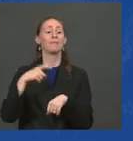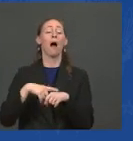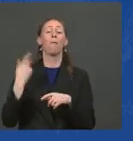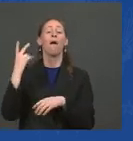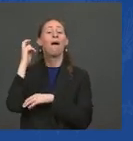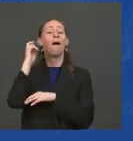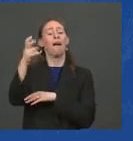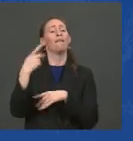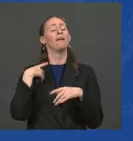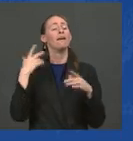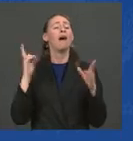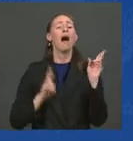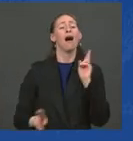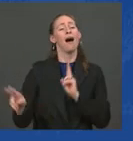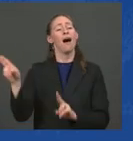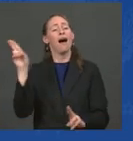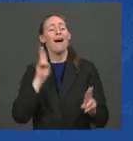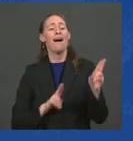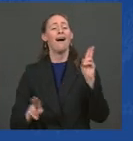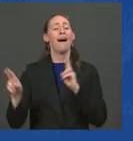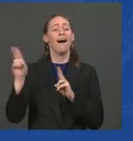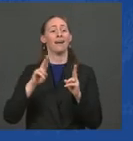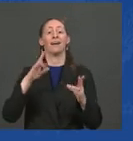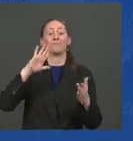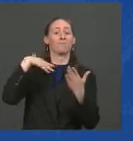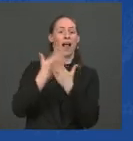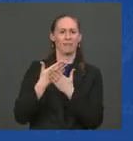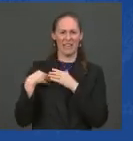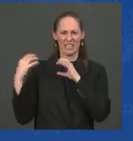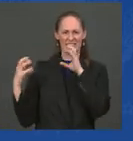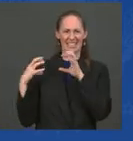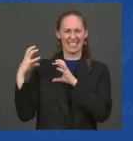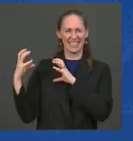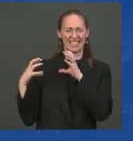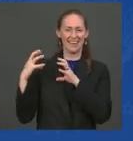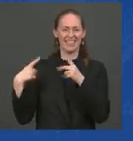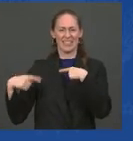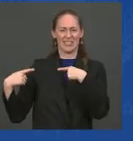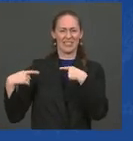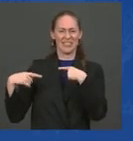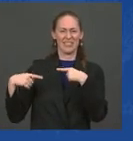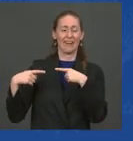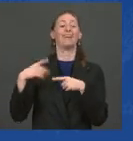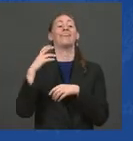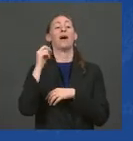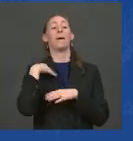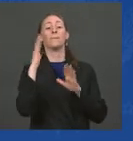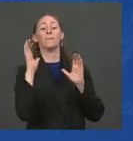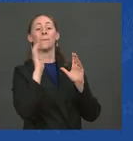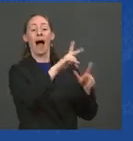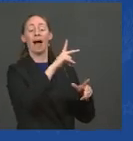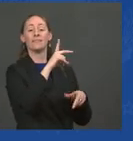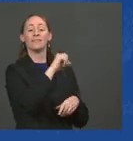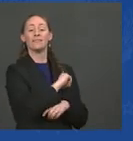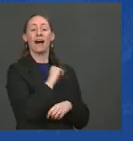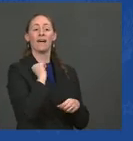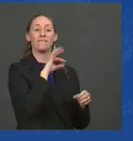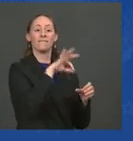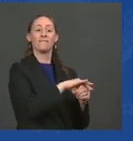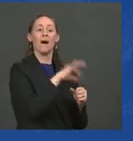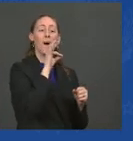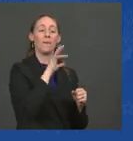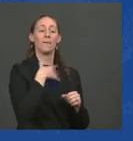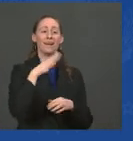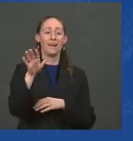before we were debating one another. And then the next day, to get back to the Senate to vote, we had to flag down a